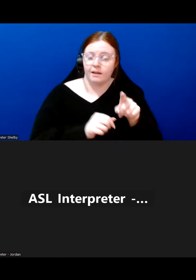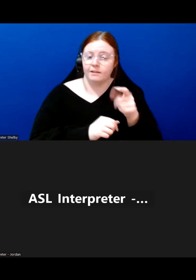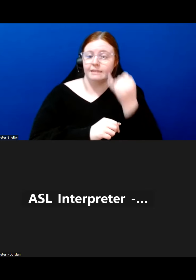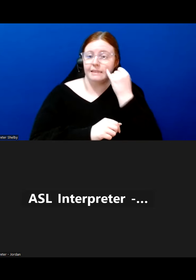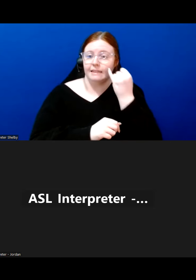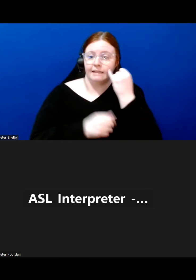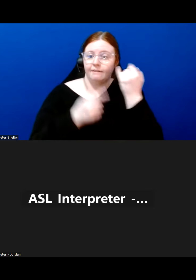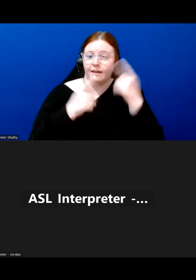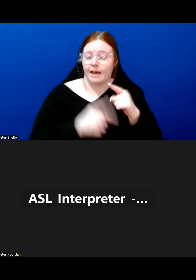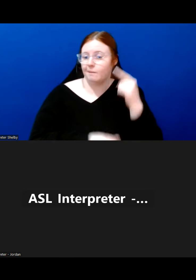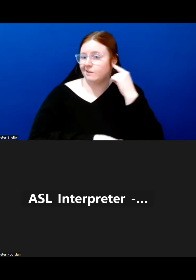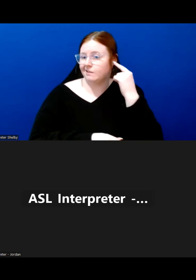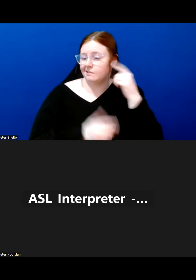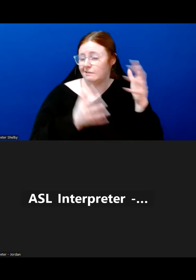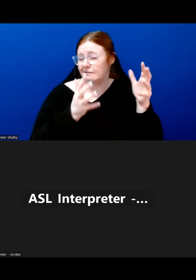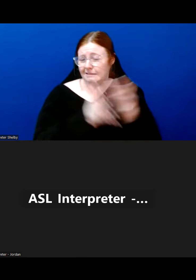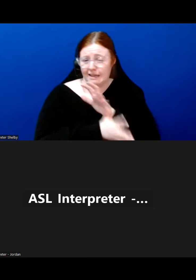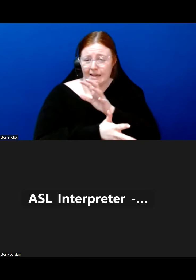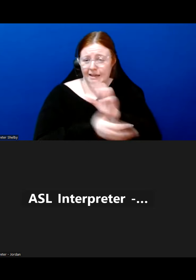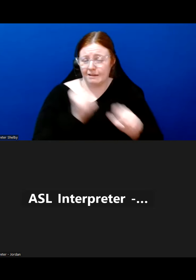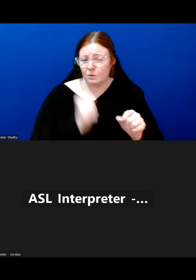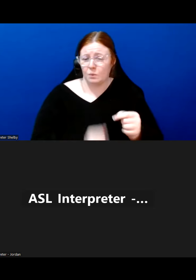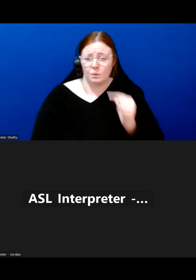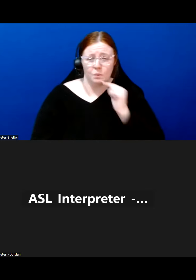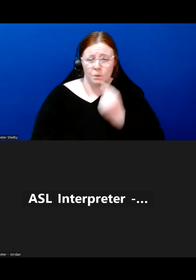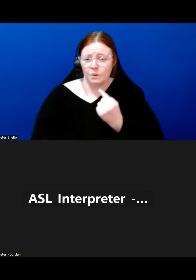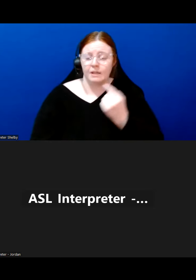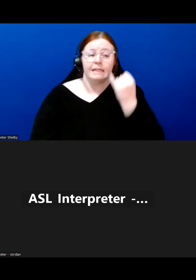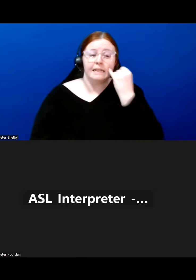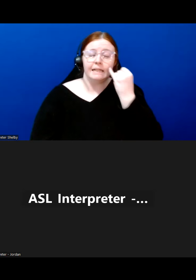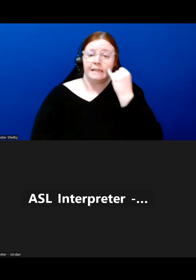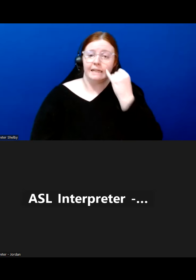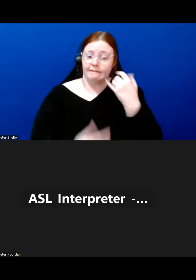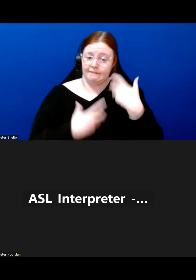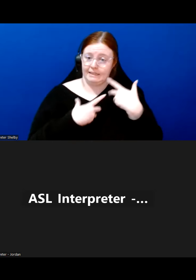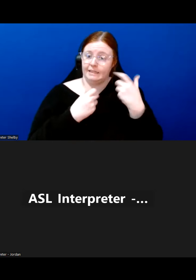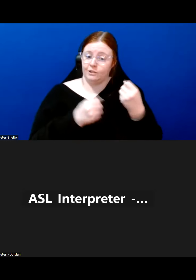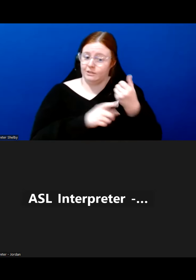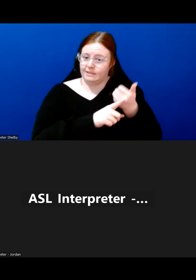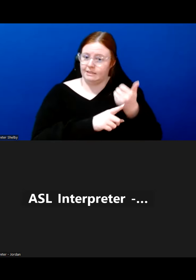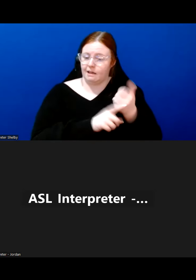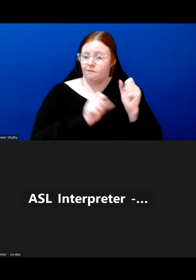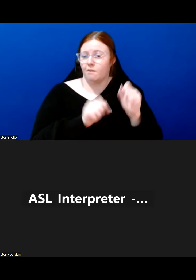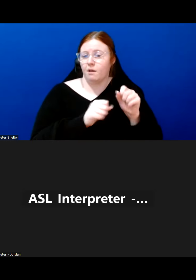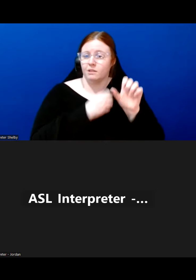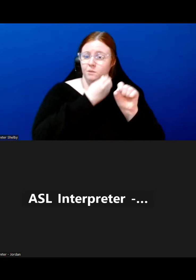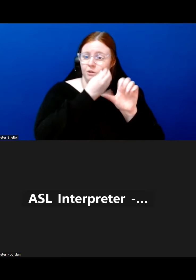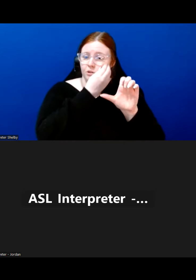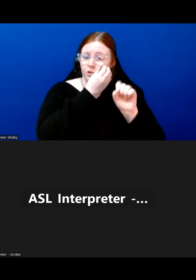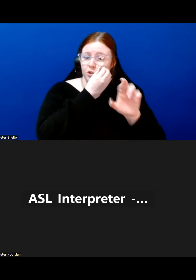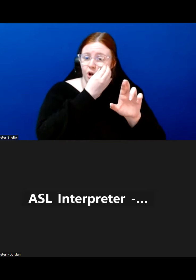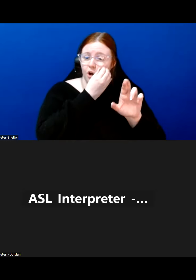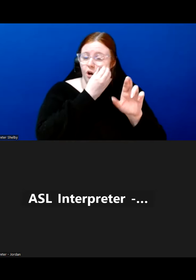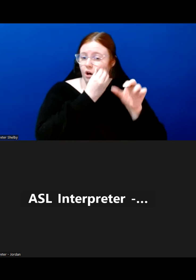damage your eardrum, even if it heals on its own, you can have some scar tissue that develops,